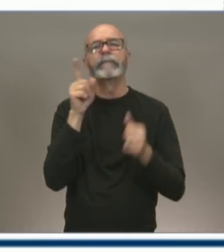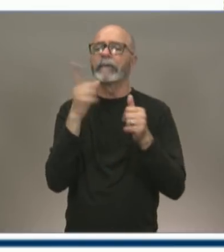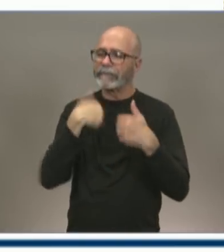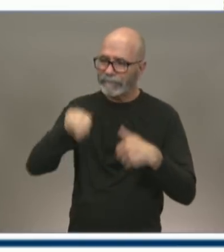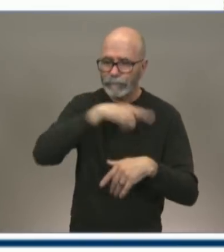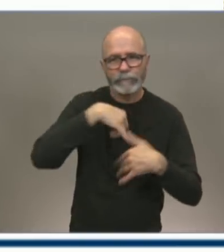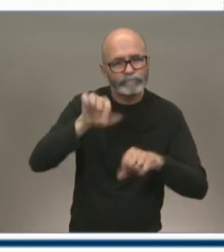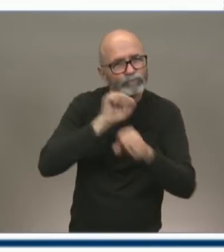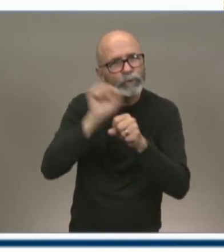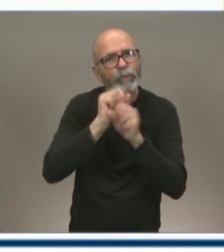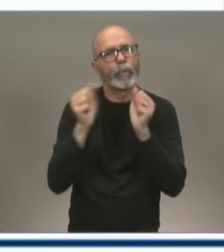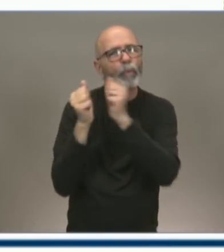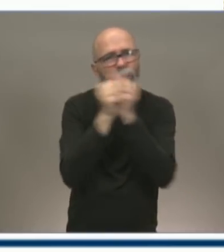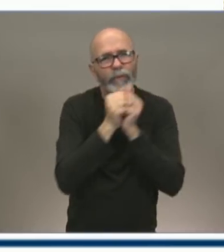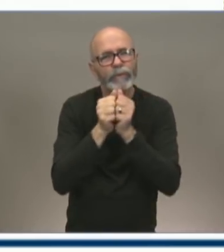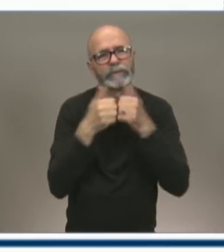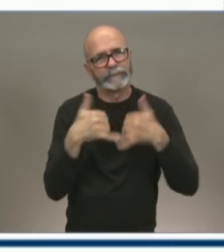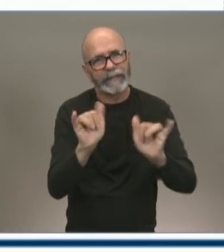follow-up, Naval.